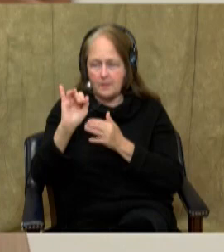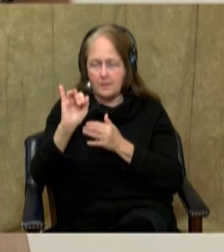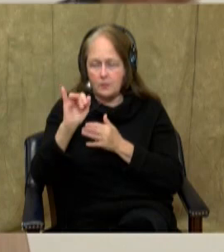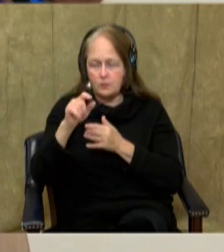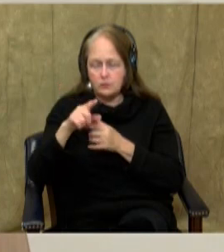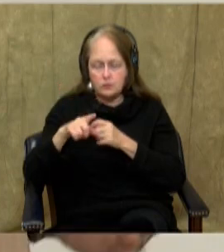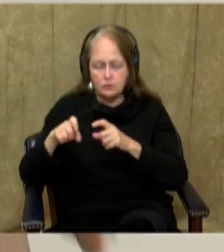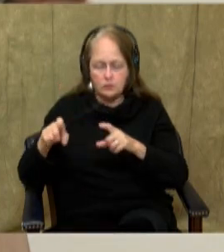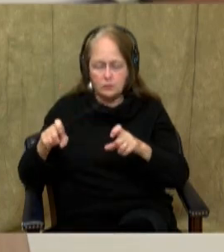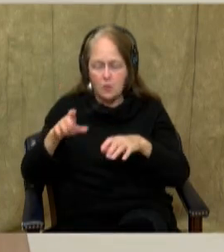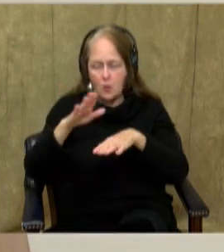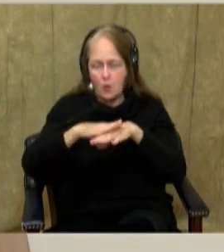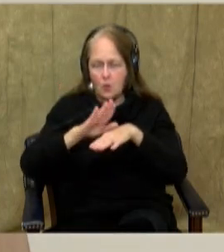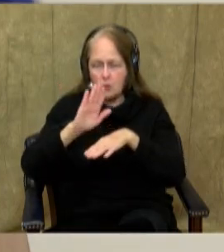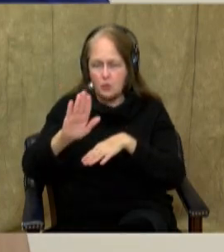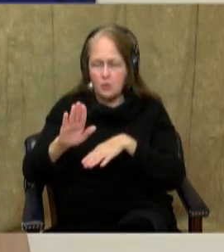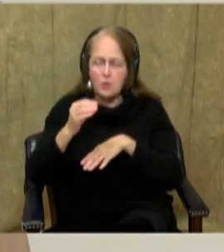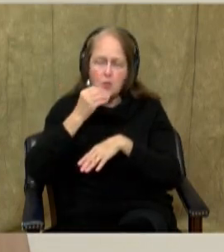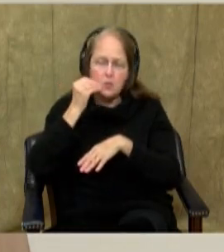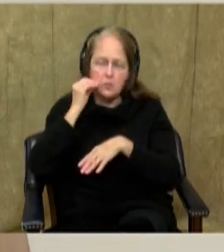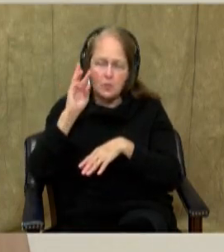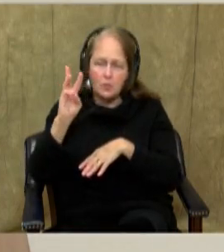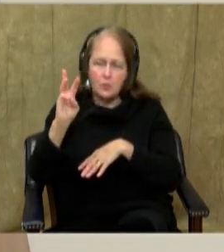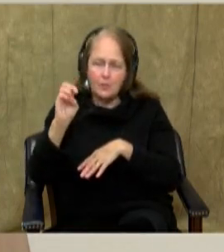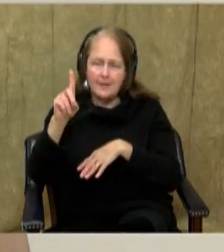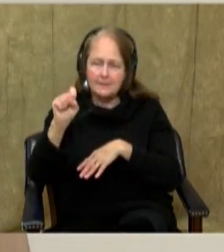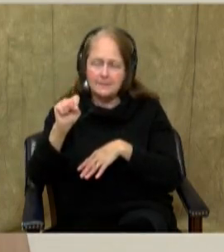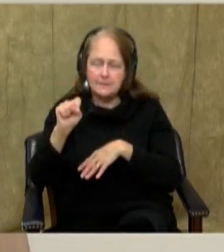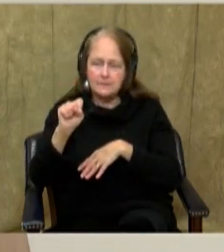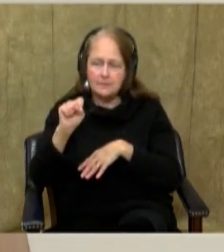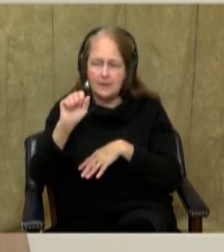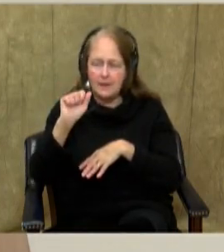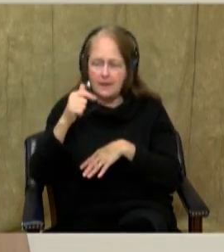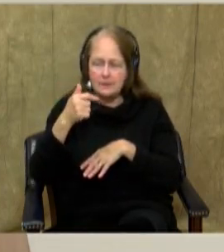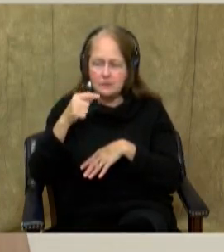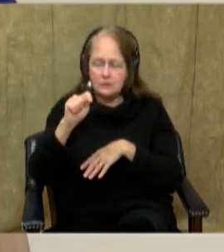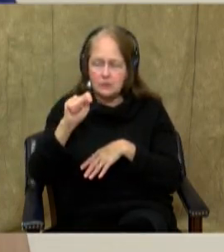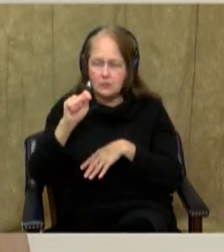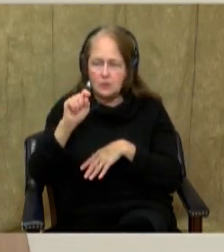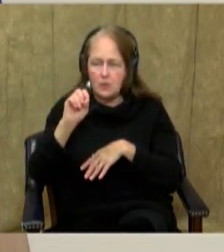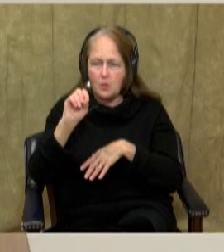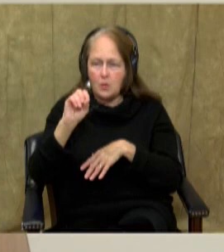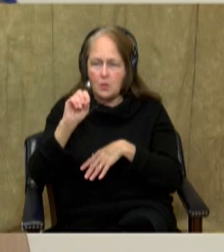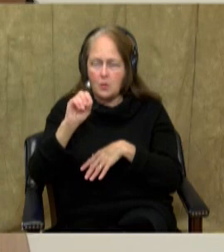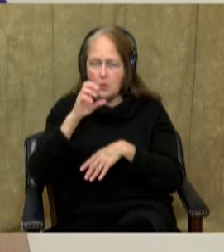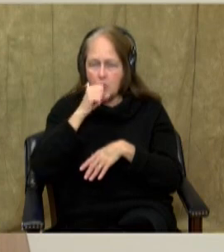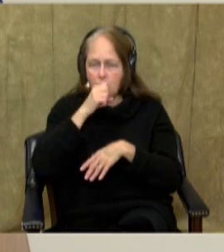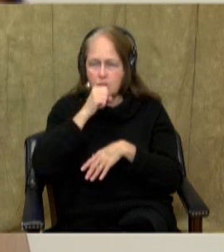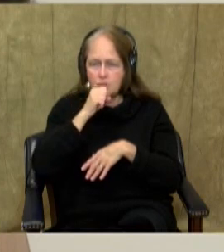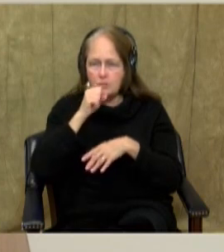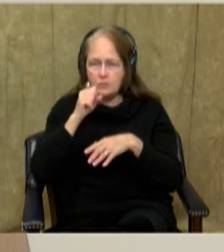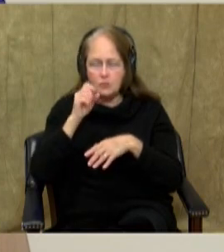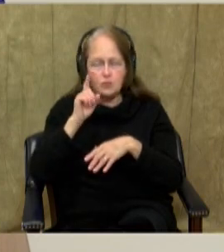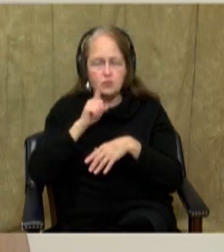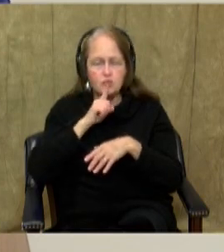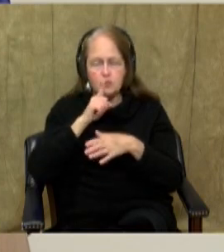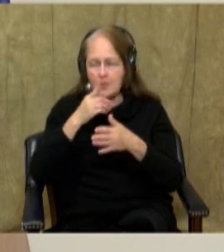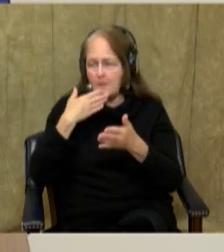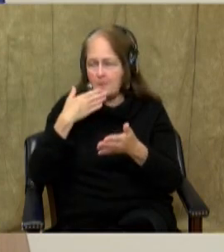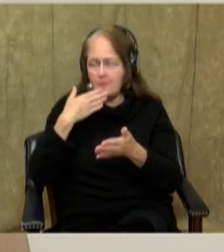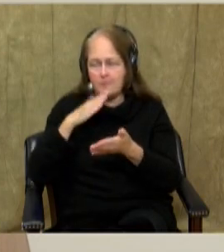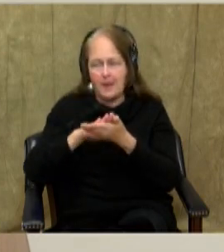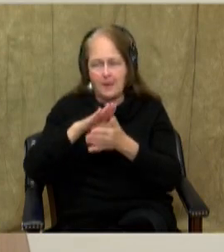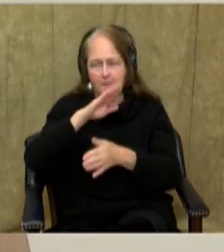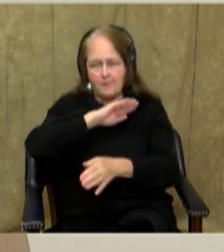might spray on weeds to kill. But of course, Agent Orange think of it as Roundup on steroids. It was just that